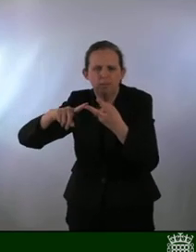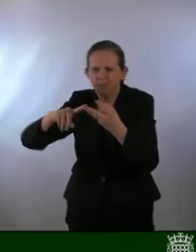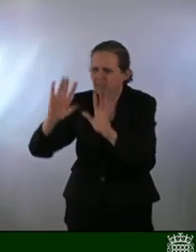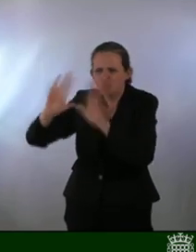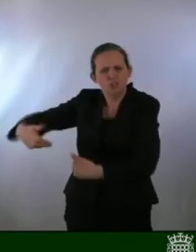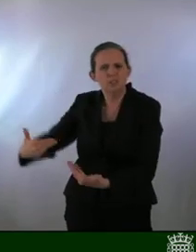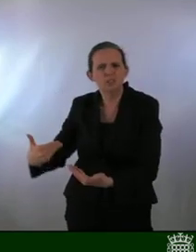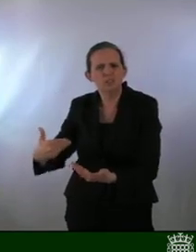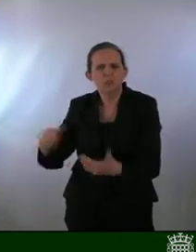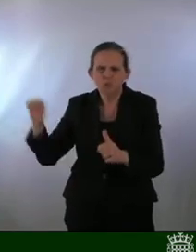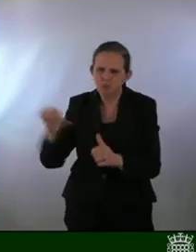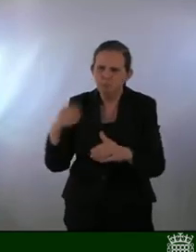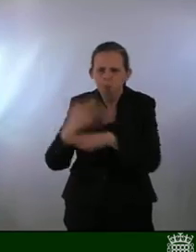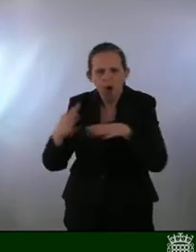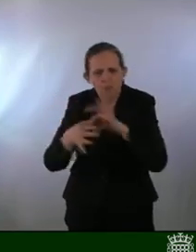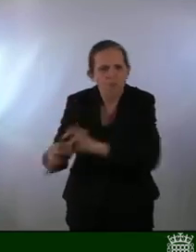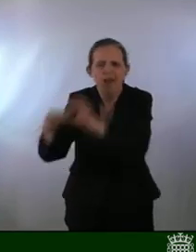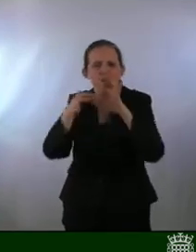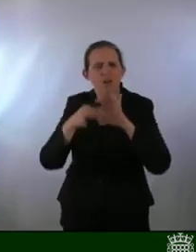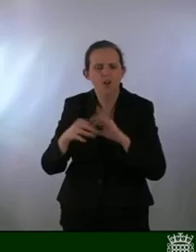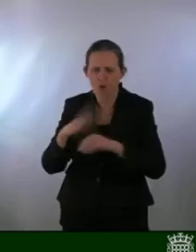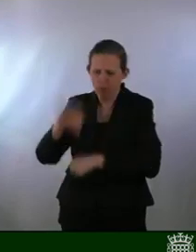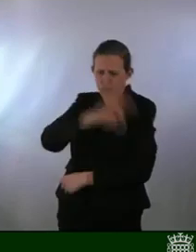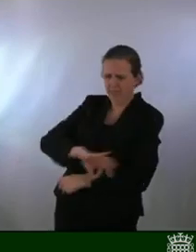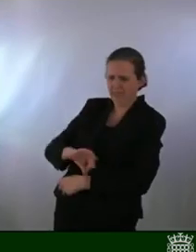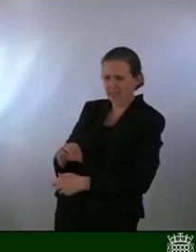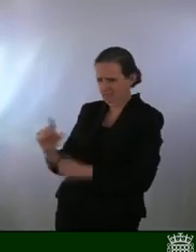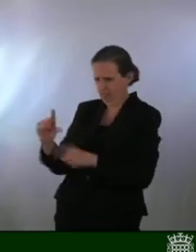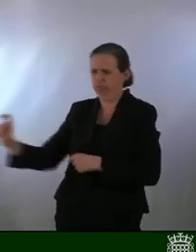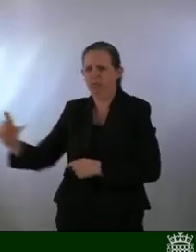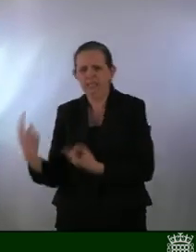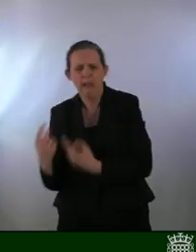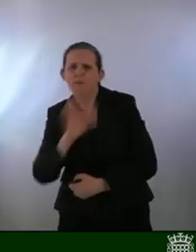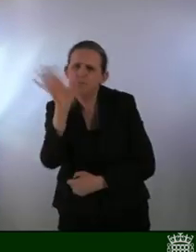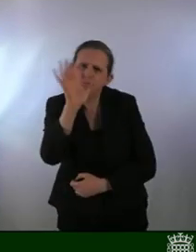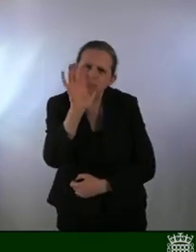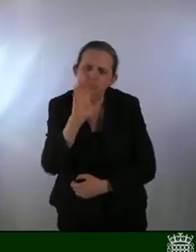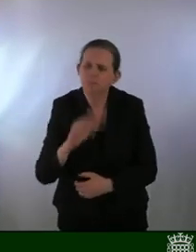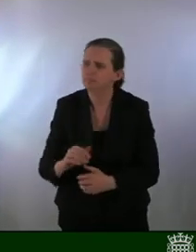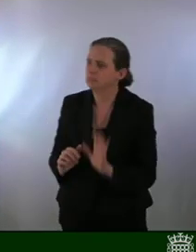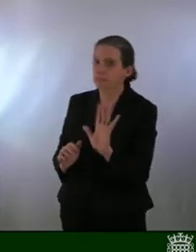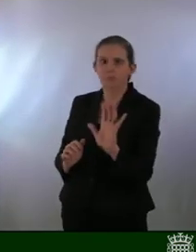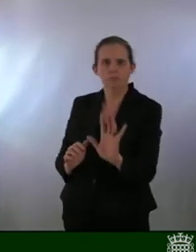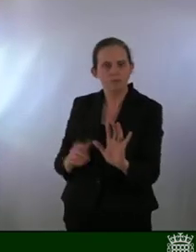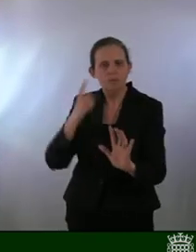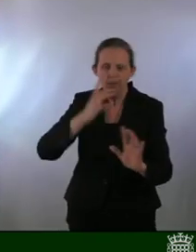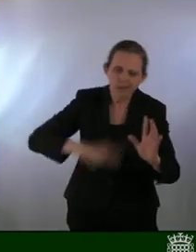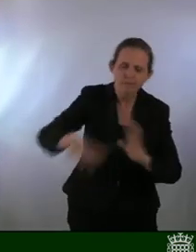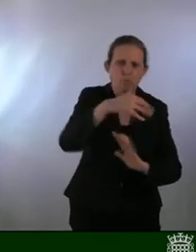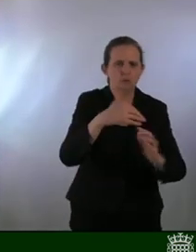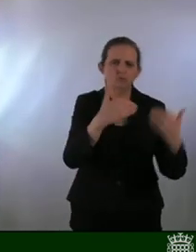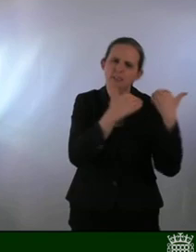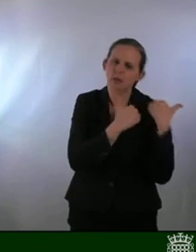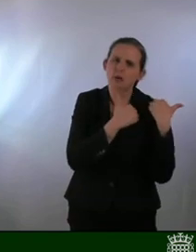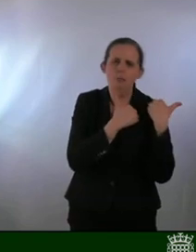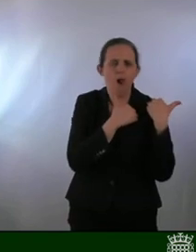profiteering, acting responsibly? Well, I think everybody has a responsibility. Citizens have a responsibility to follow